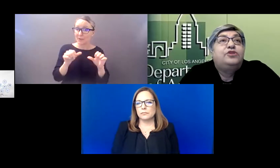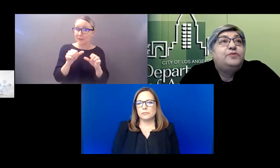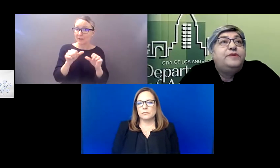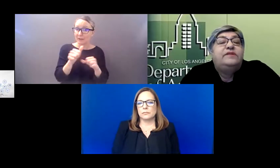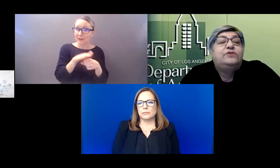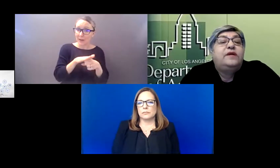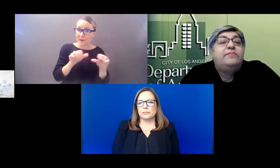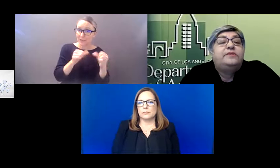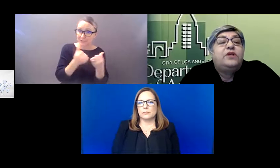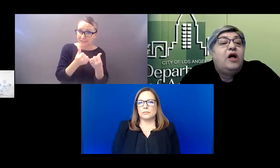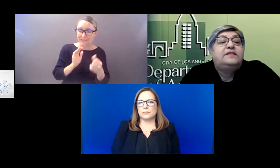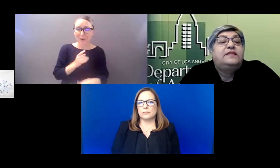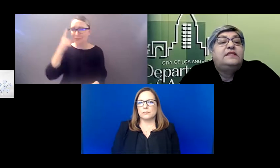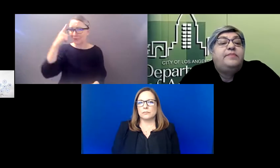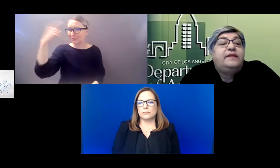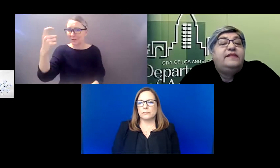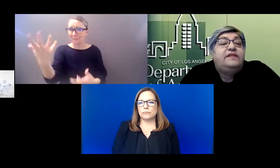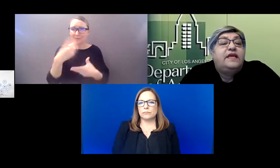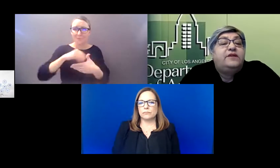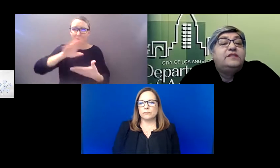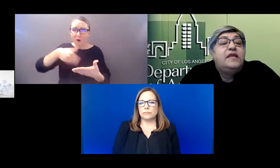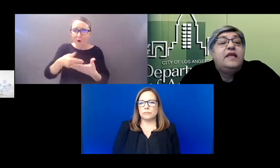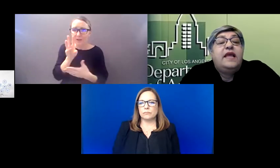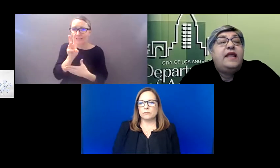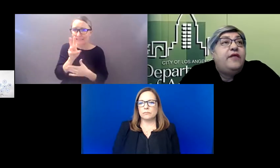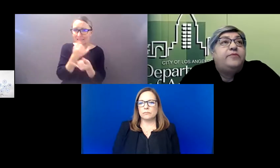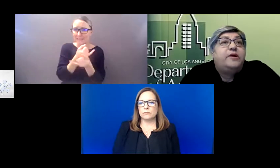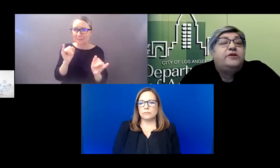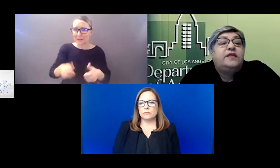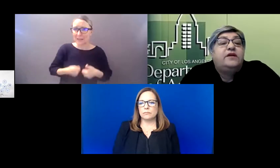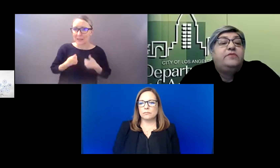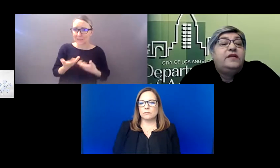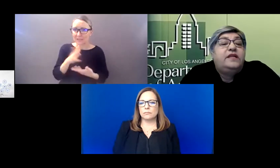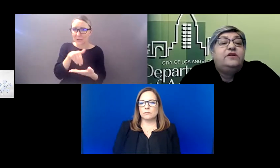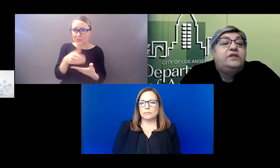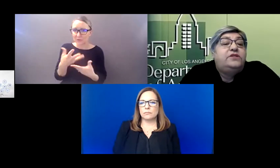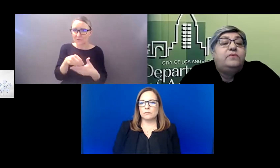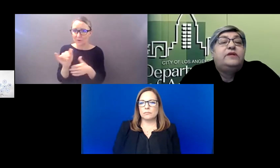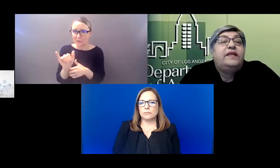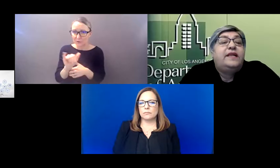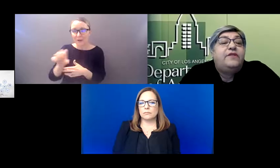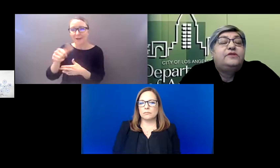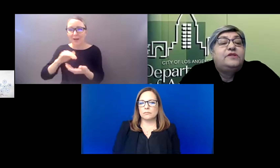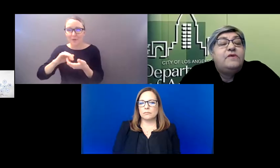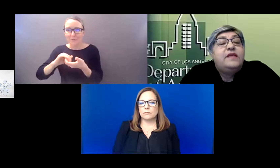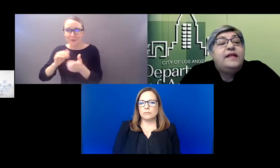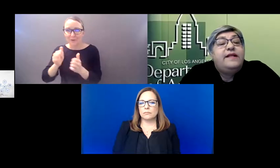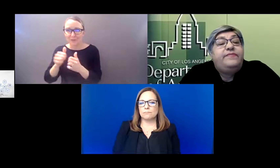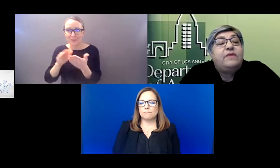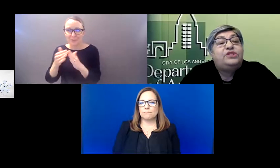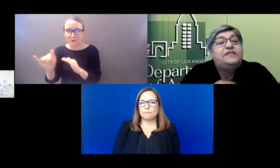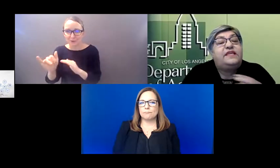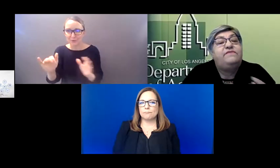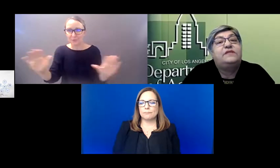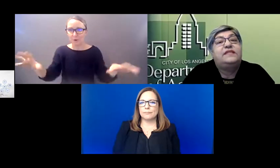Our dream is to encompass all 6 independent living centers and other partners in our community, including 211 and others. So